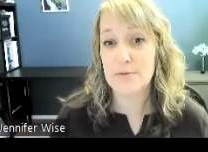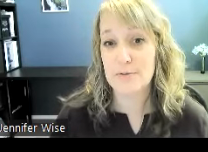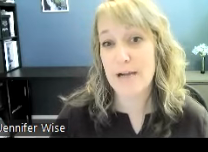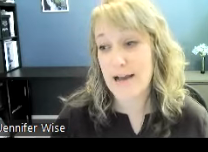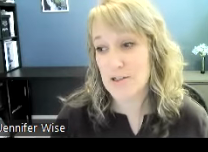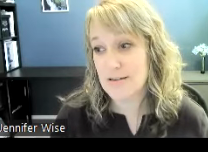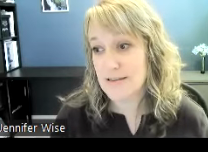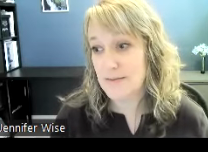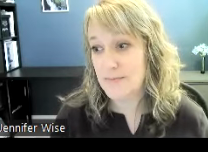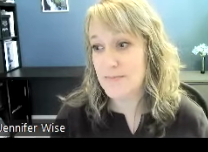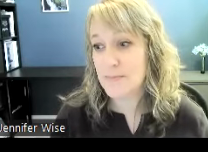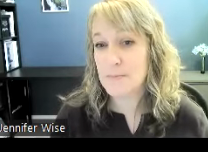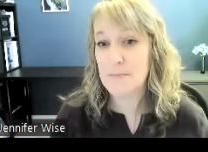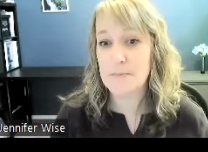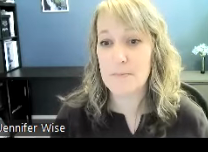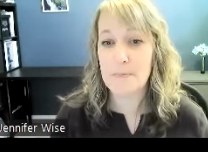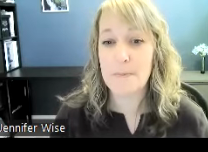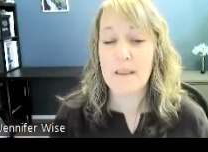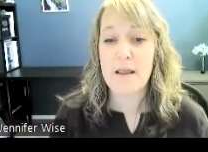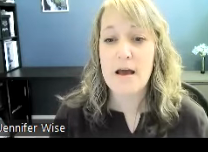different reactions.